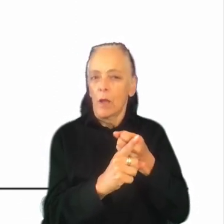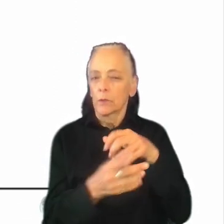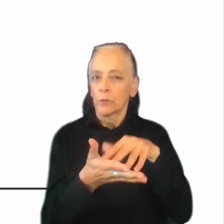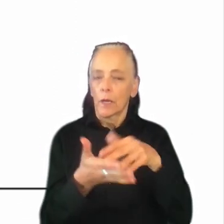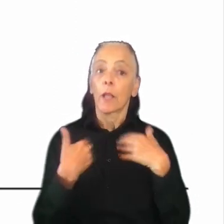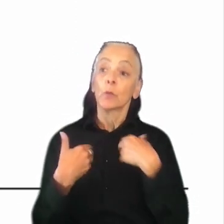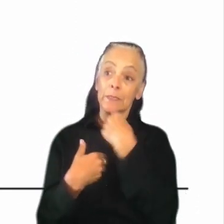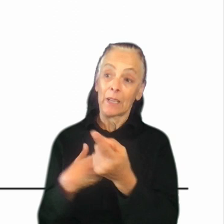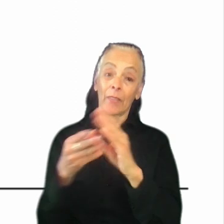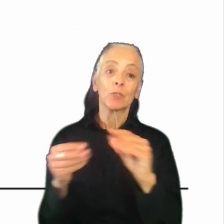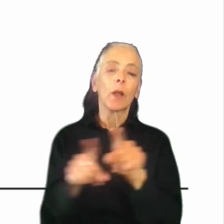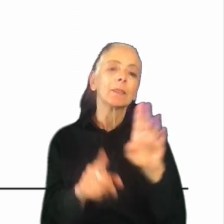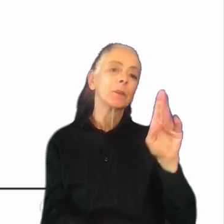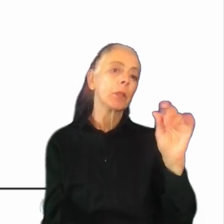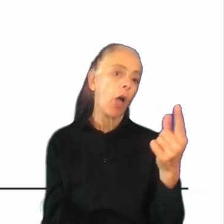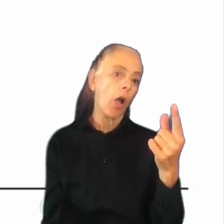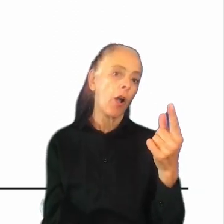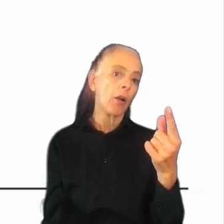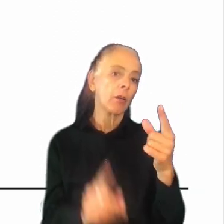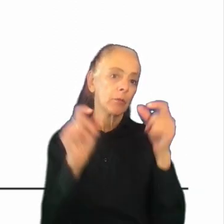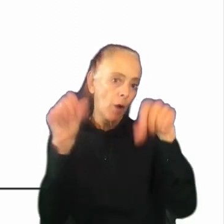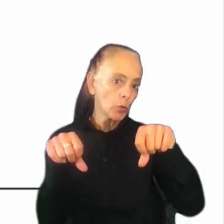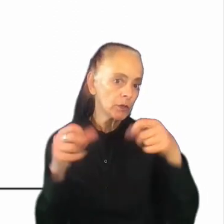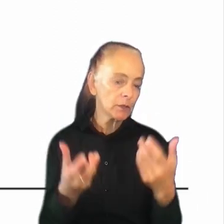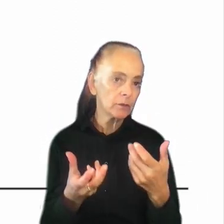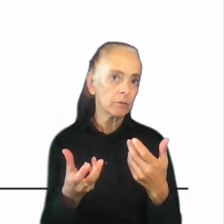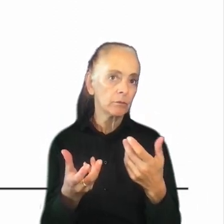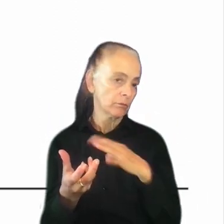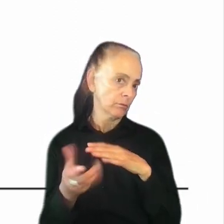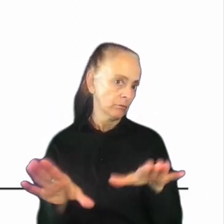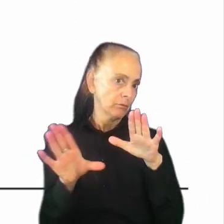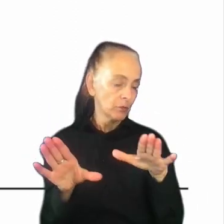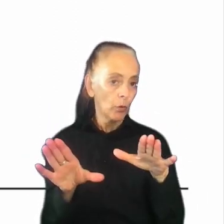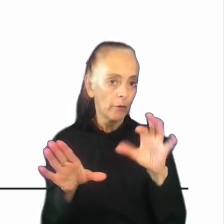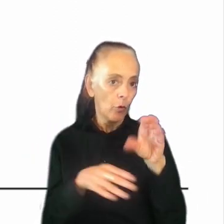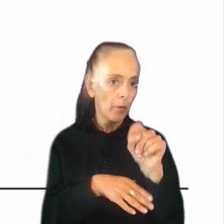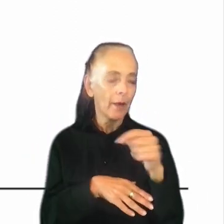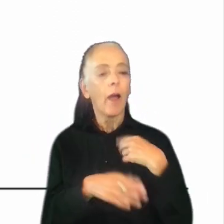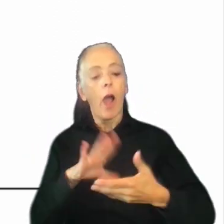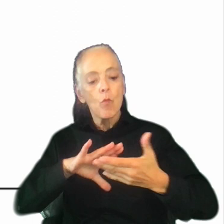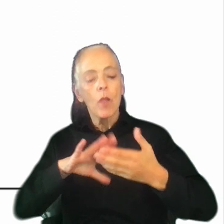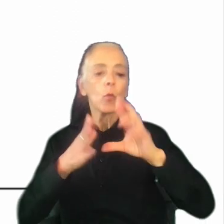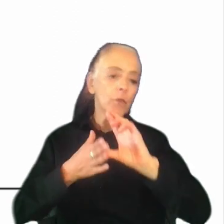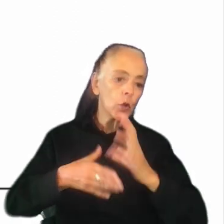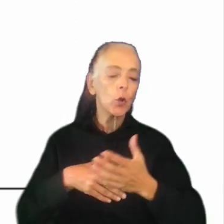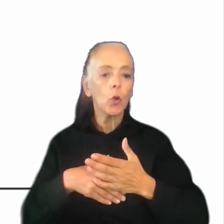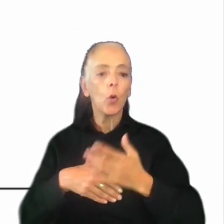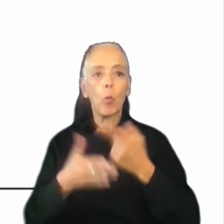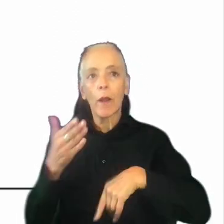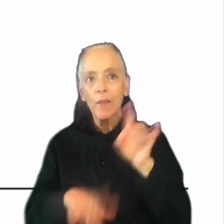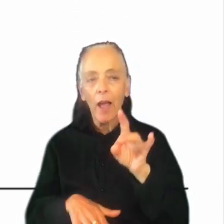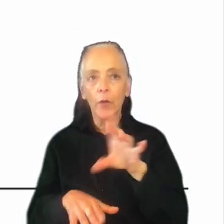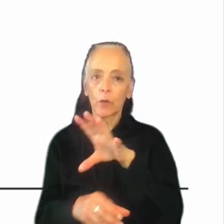that story as a blog post i think it's a great format to tell that story of i ran this review here's what i found and also